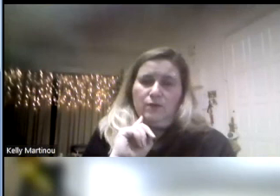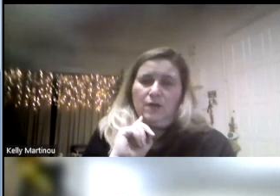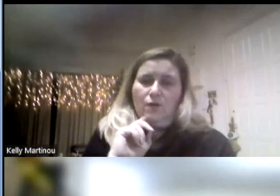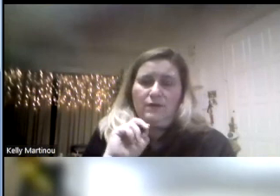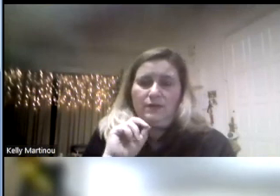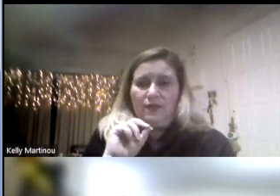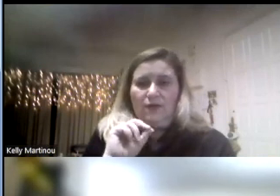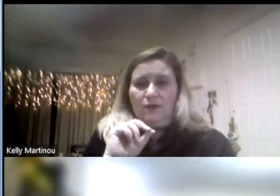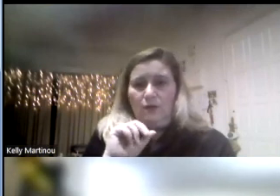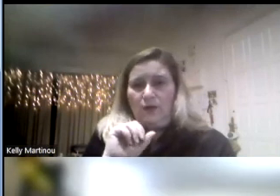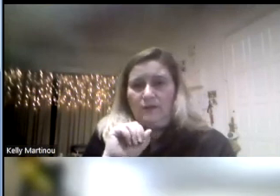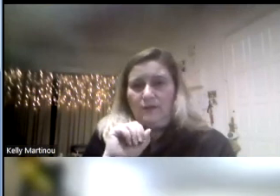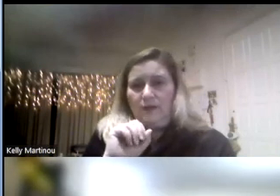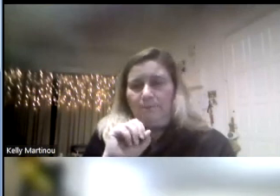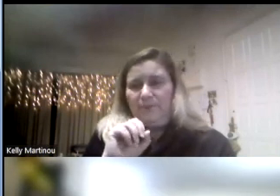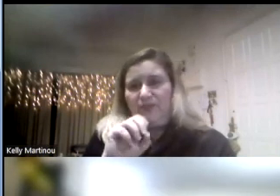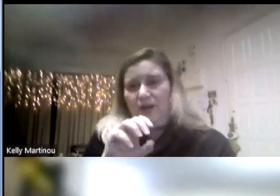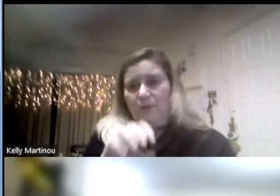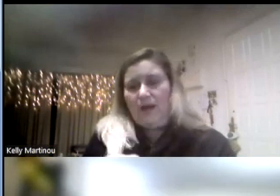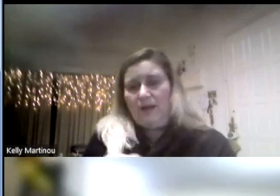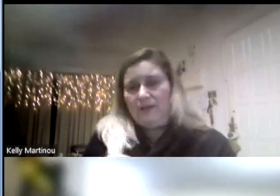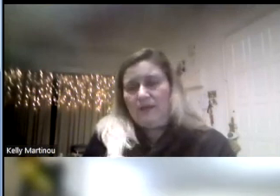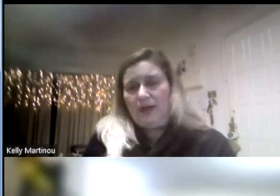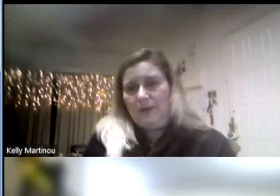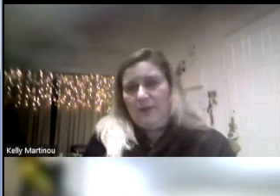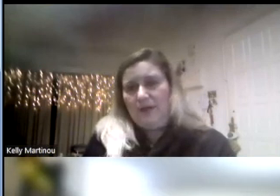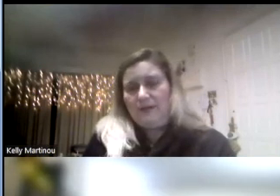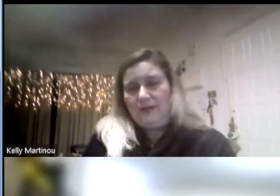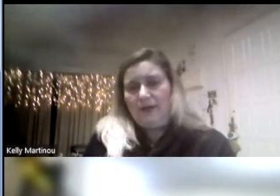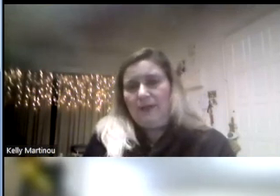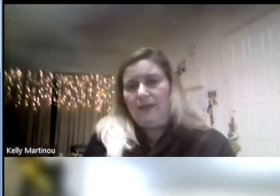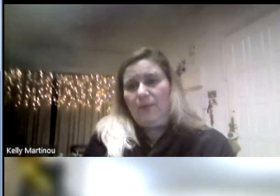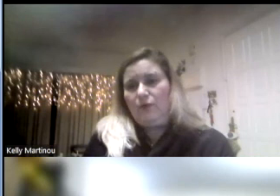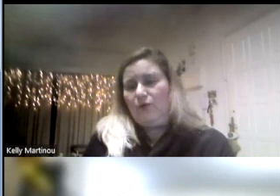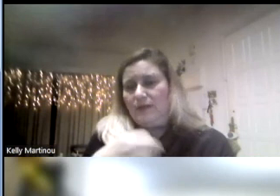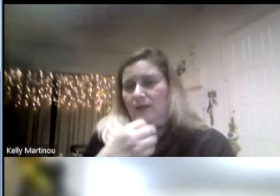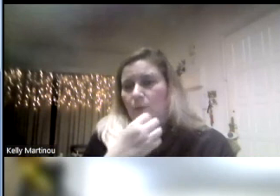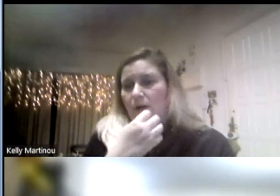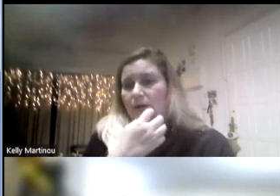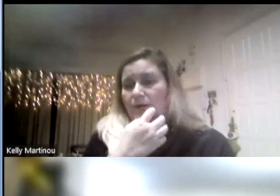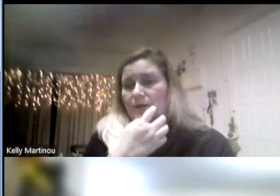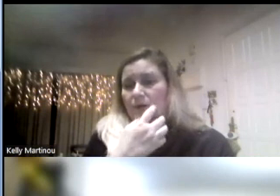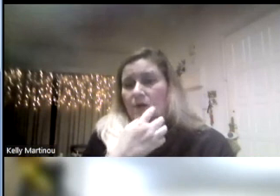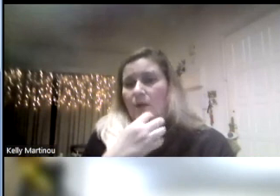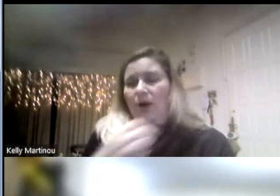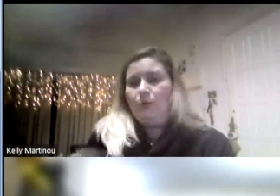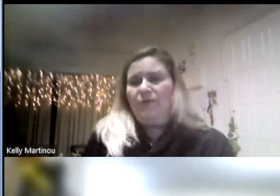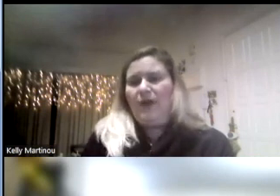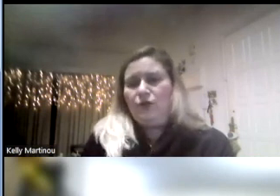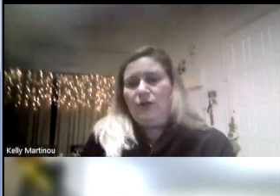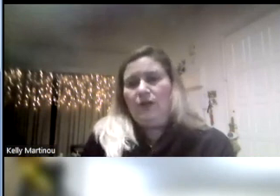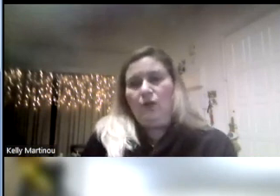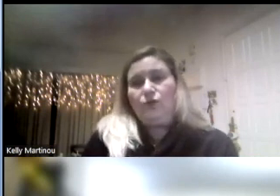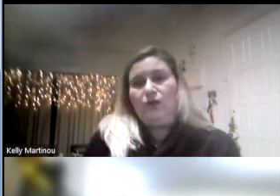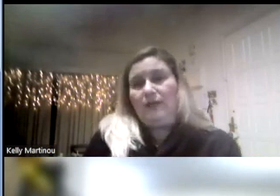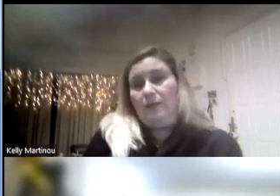the UK overseas territories, some islands in the Caribbean and stuff like that, about raising awareness, about